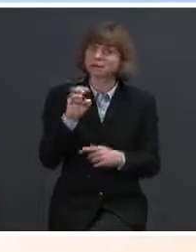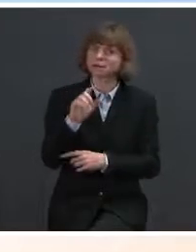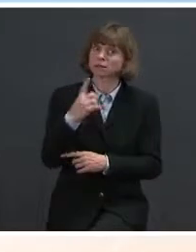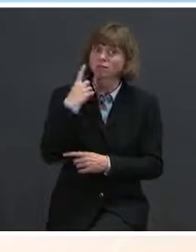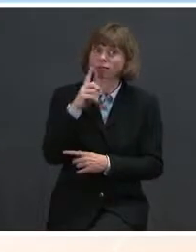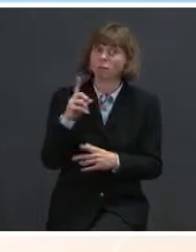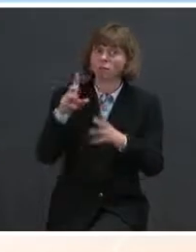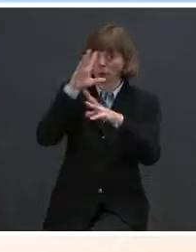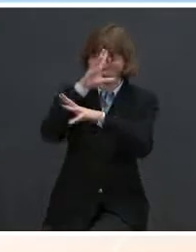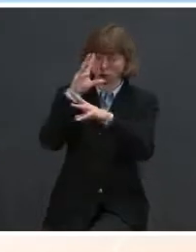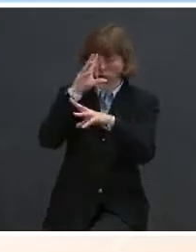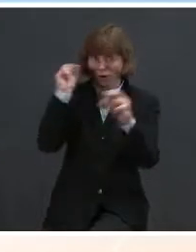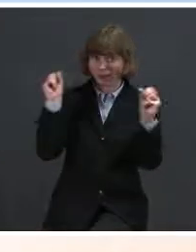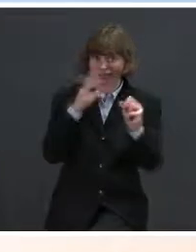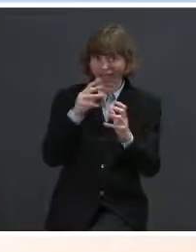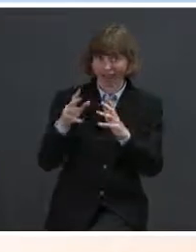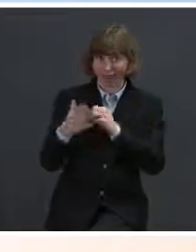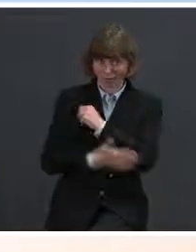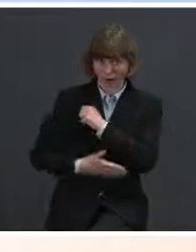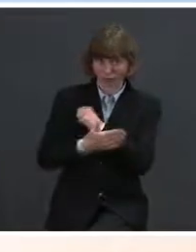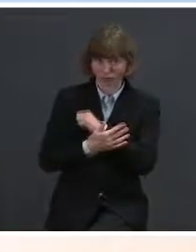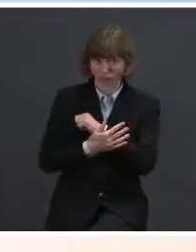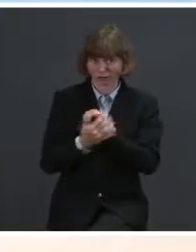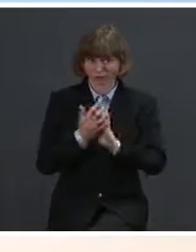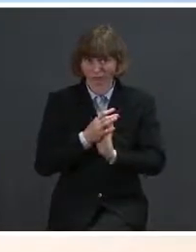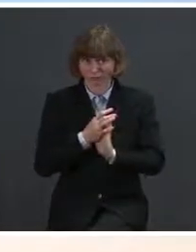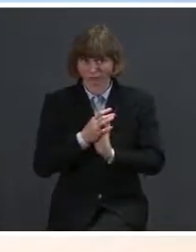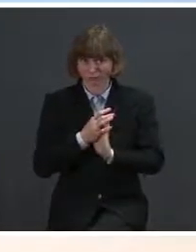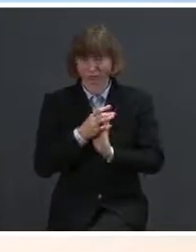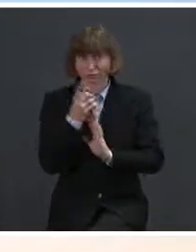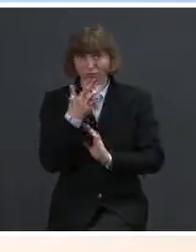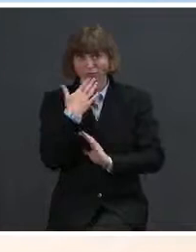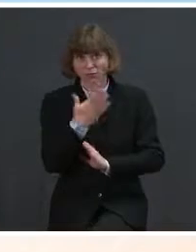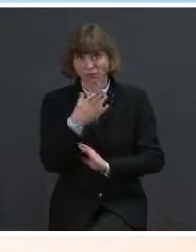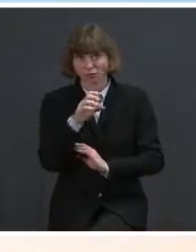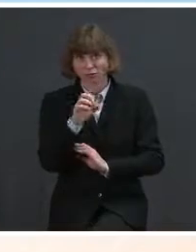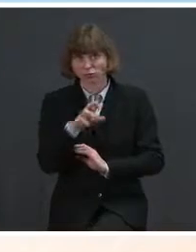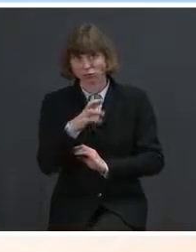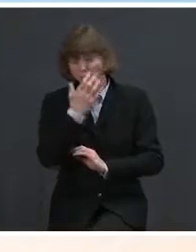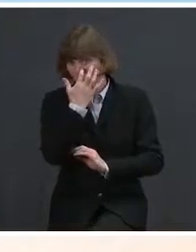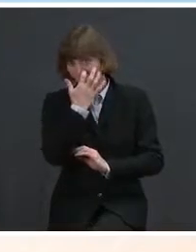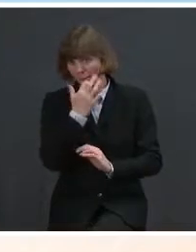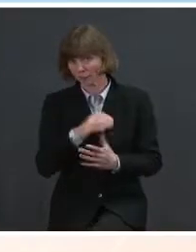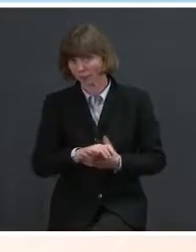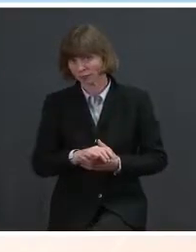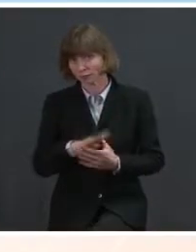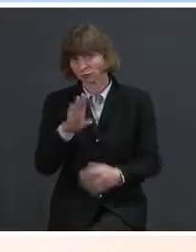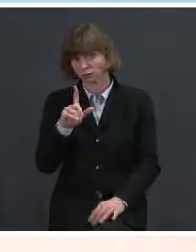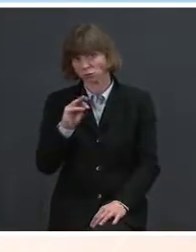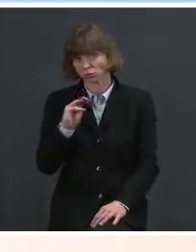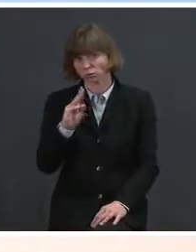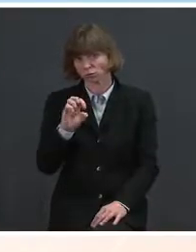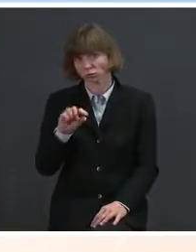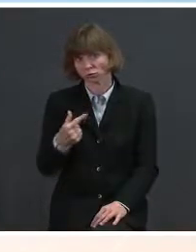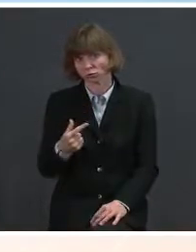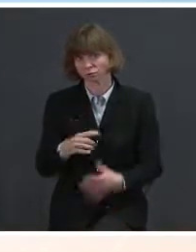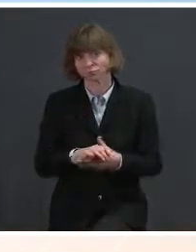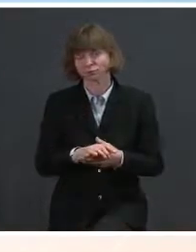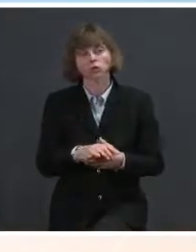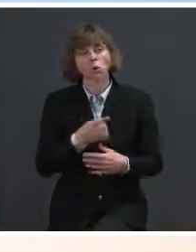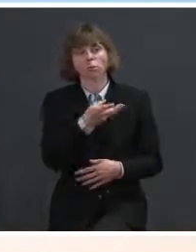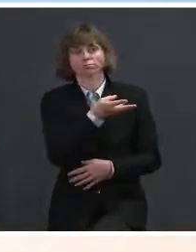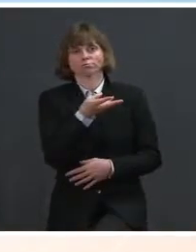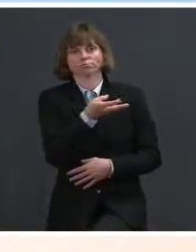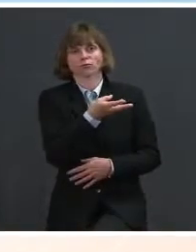with that, I would be happy to take your questions. Yeah. Thank you, sir. Jennifer Jacobs from Bloomberg News. In the Quad meeting this morning, did